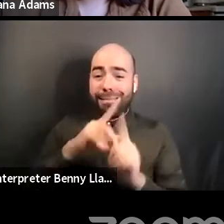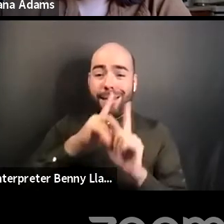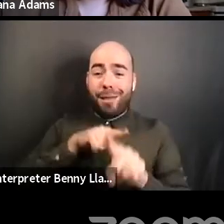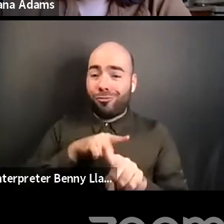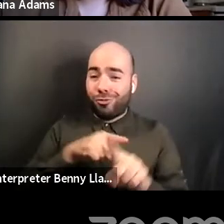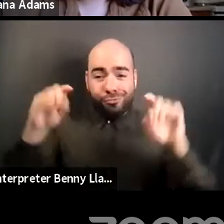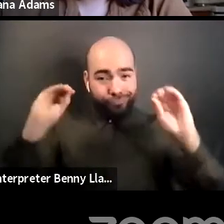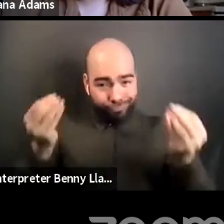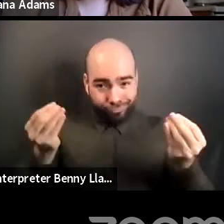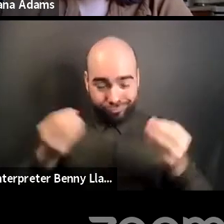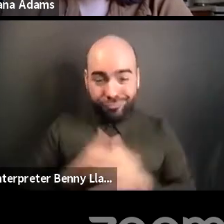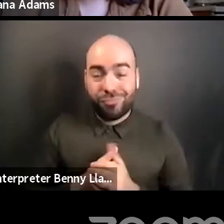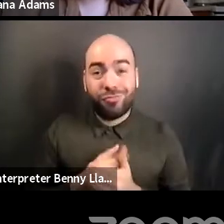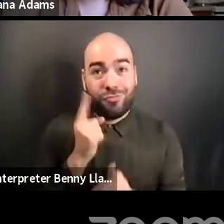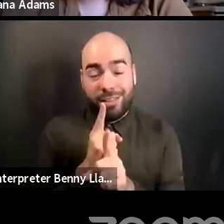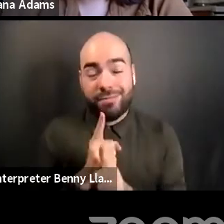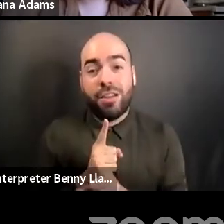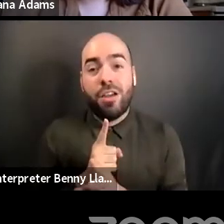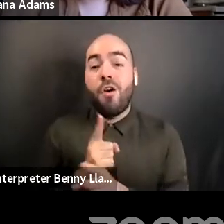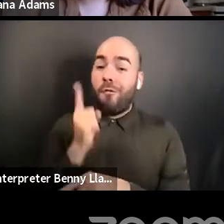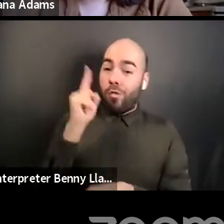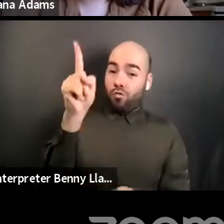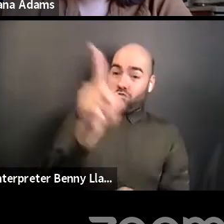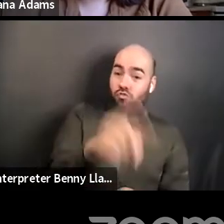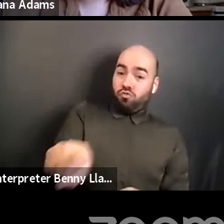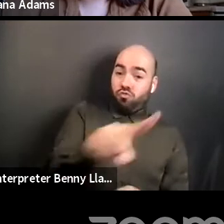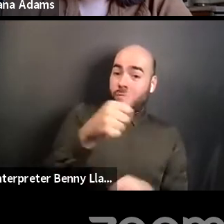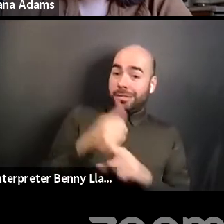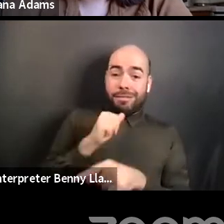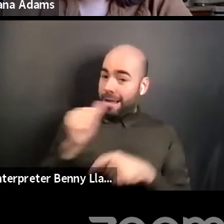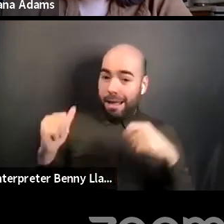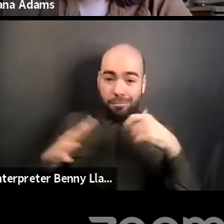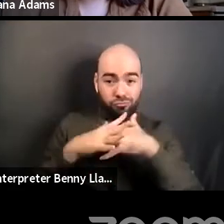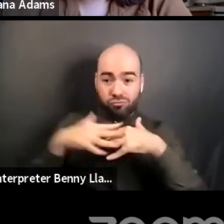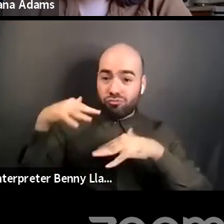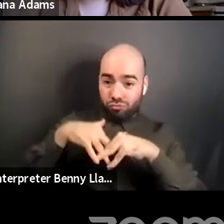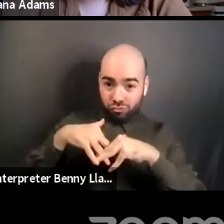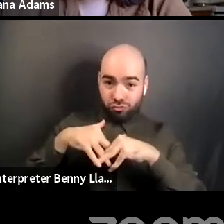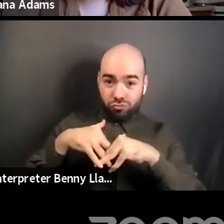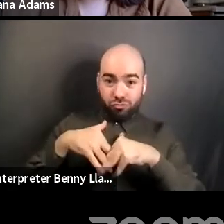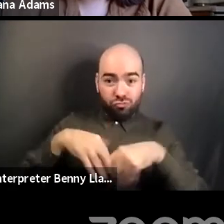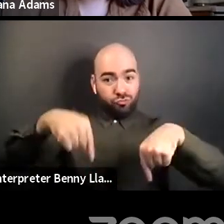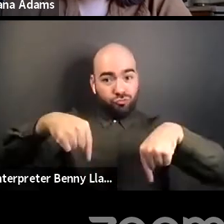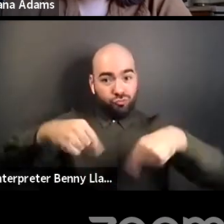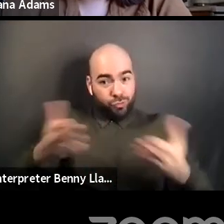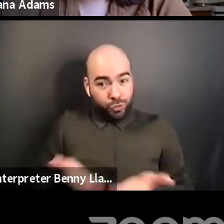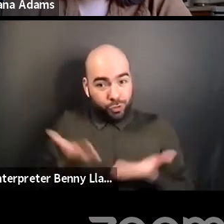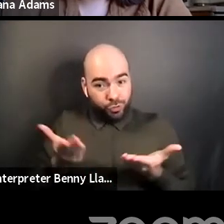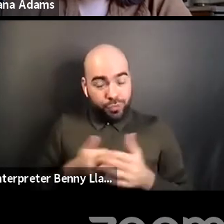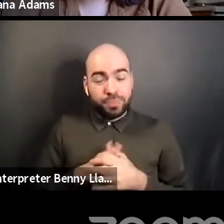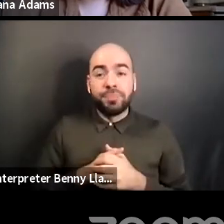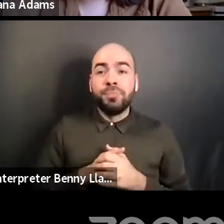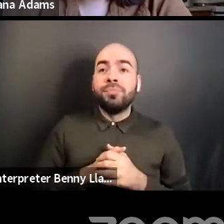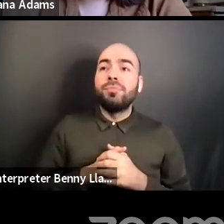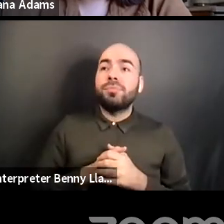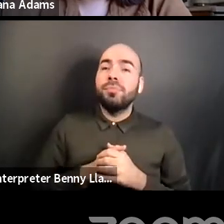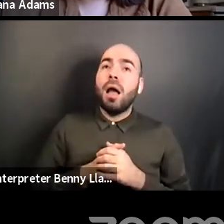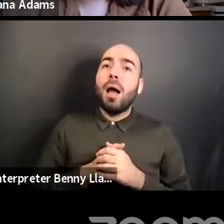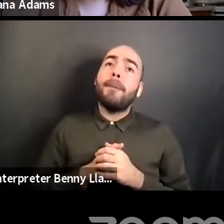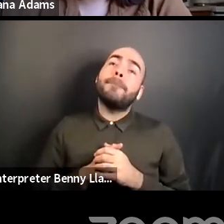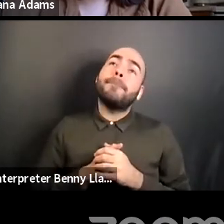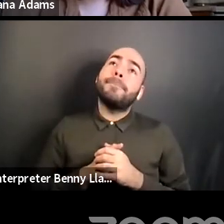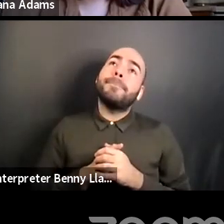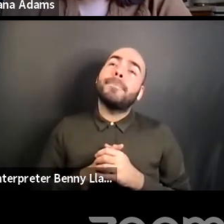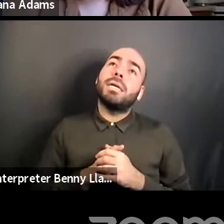question. For those non-Indigenous folks in this session, the